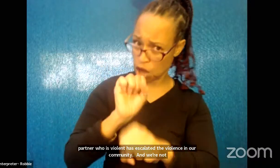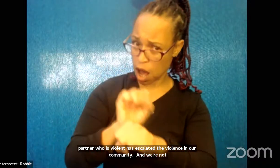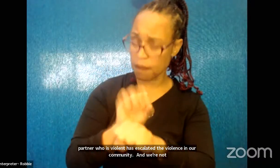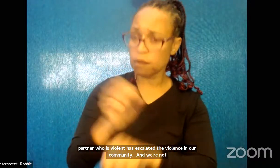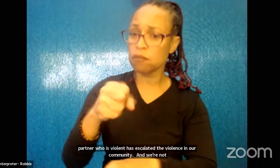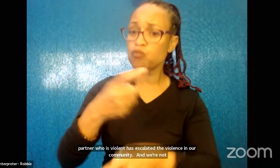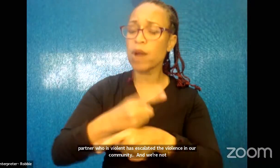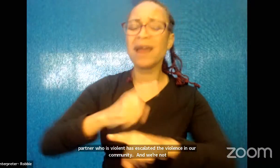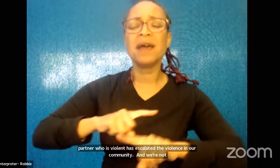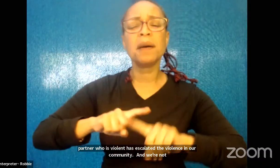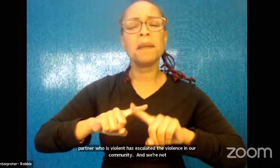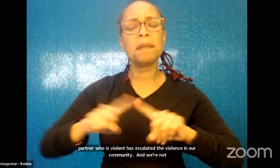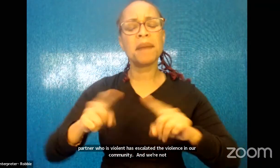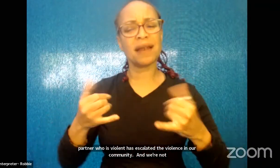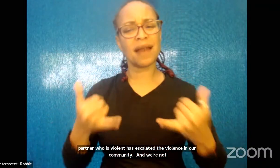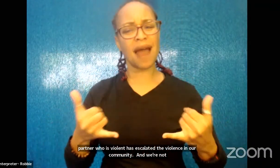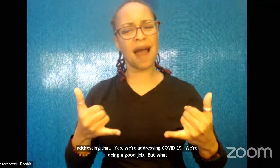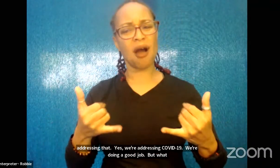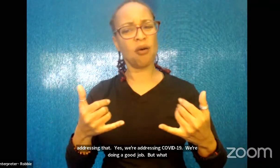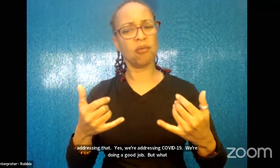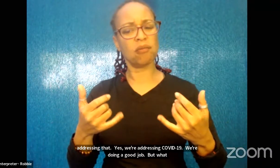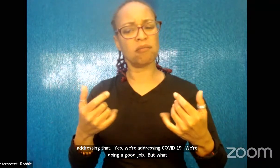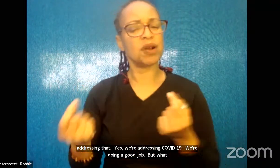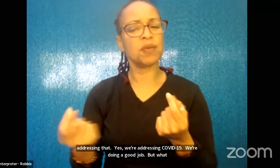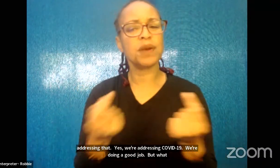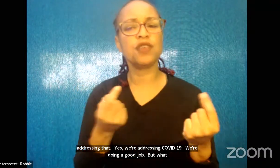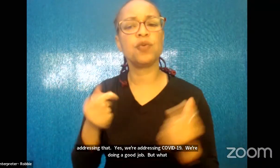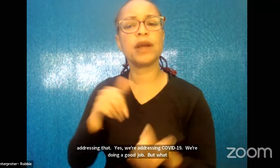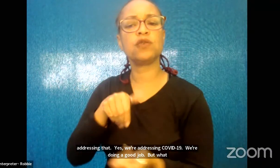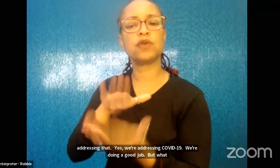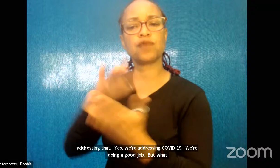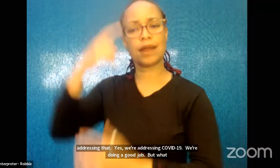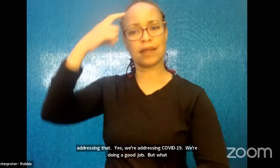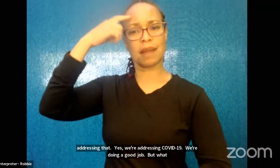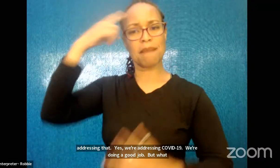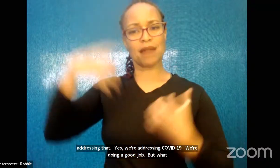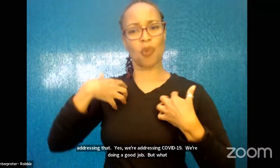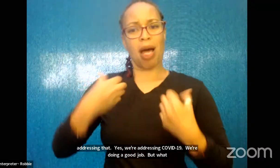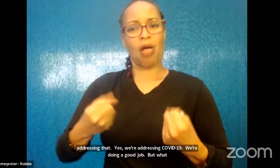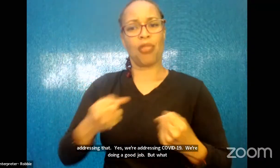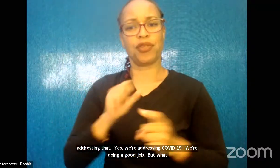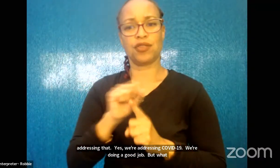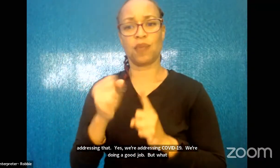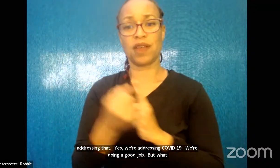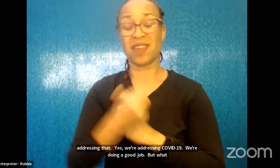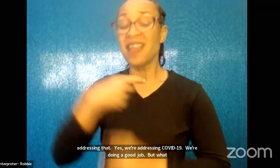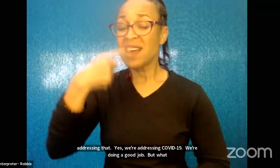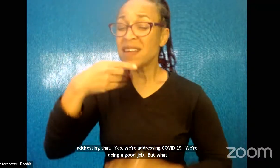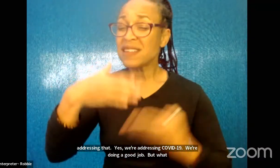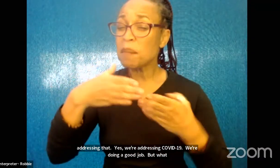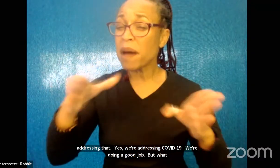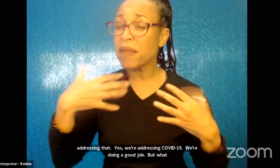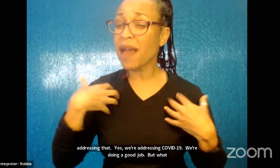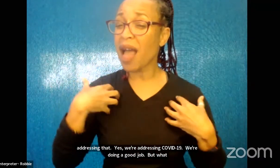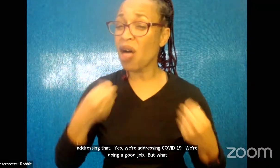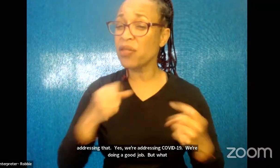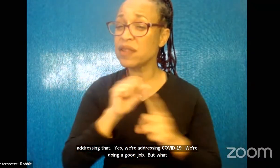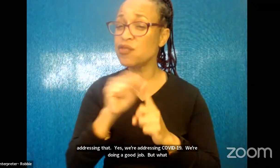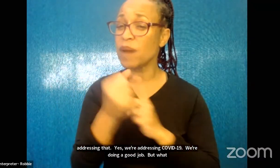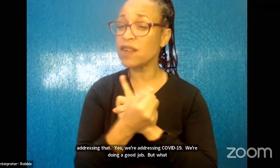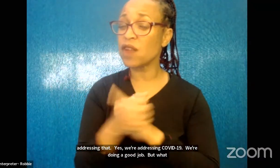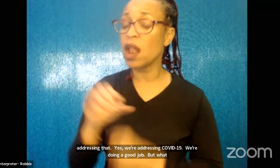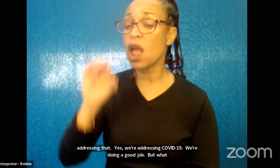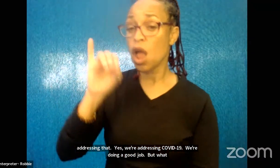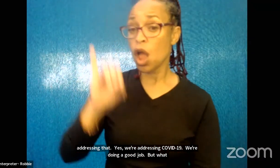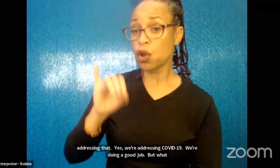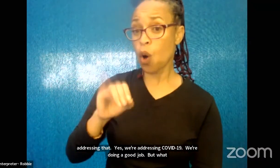what are we doing to address the mental health crisis, which is a public health issue? And Oakland Frontline Healers